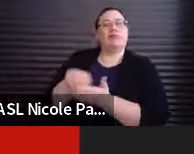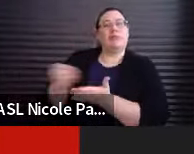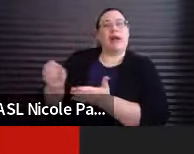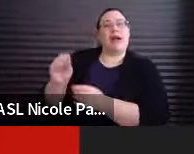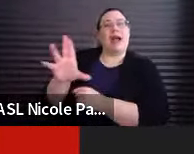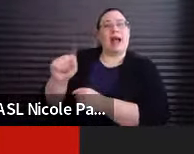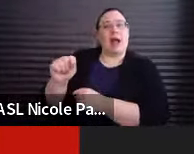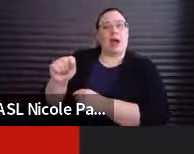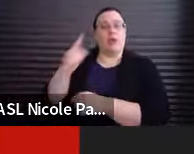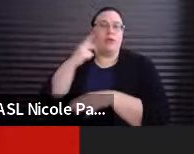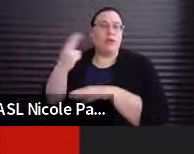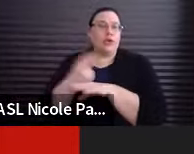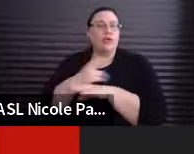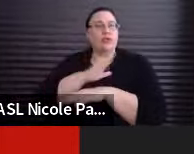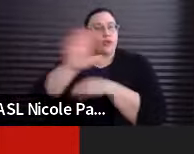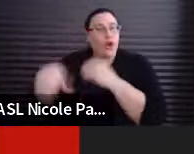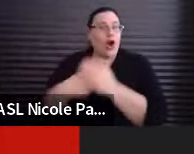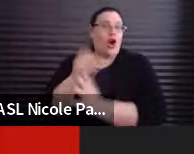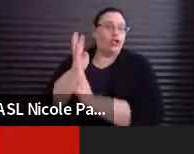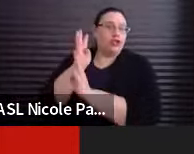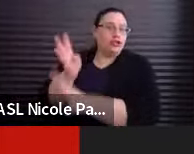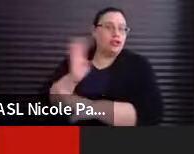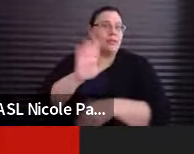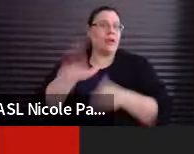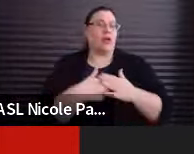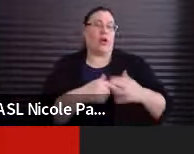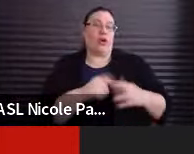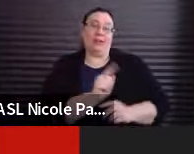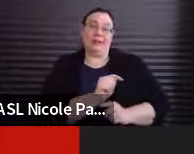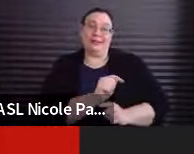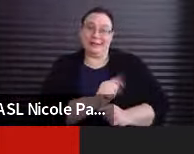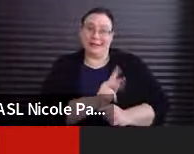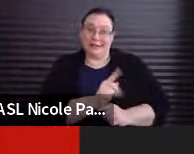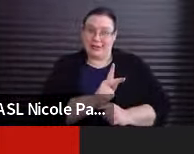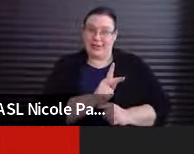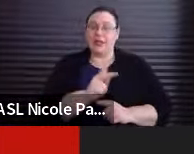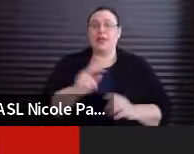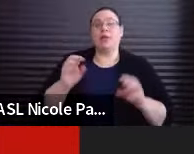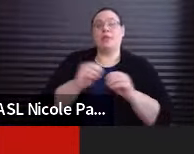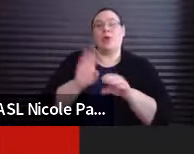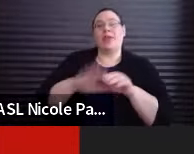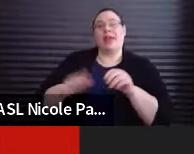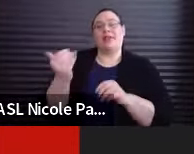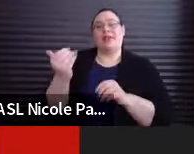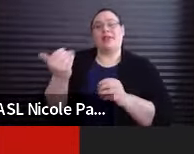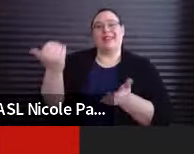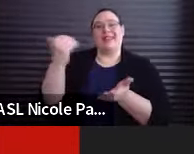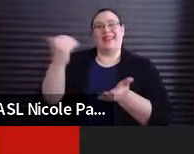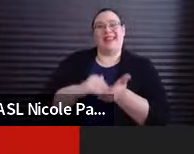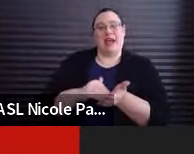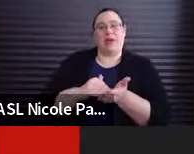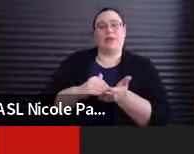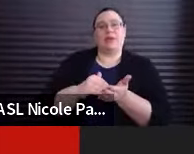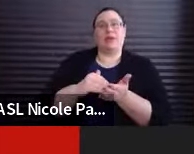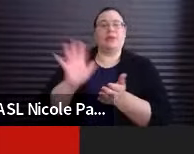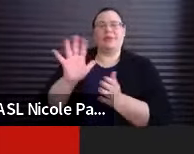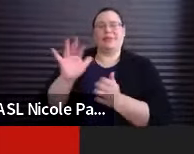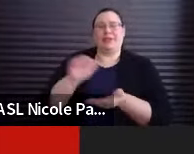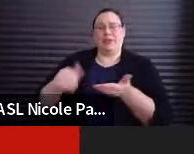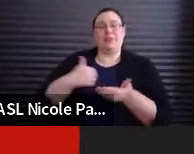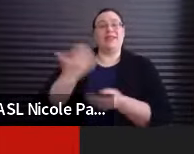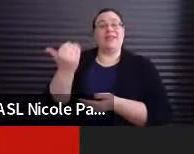in all streaming and all television with more than 15,000 subscribers, 15 million